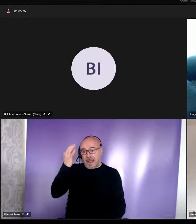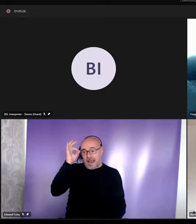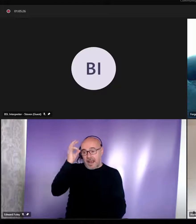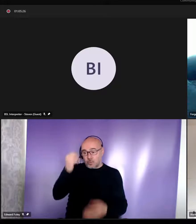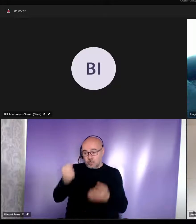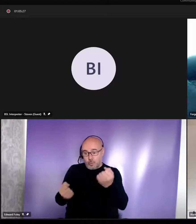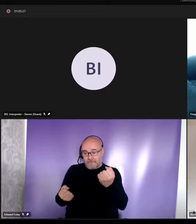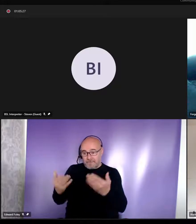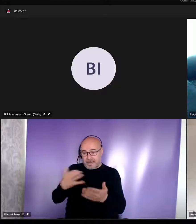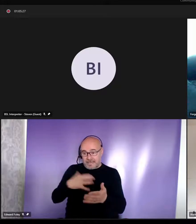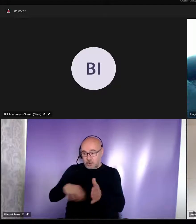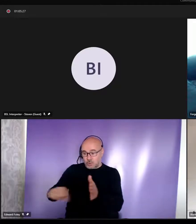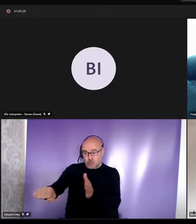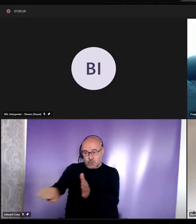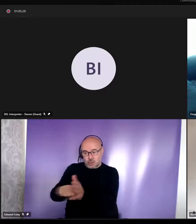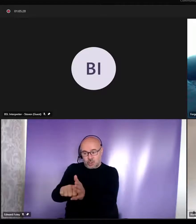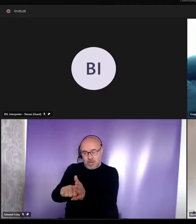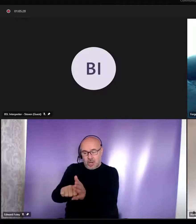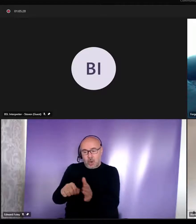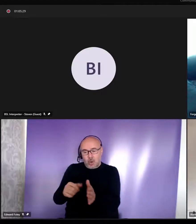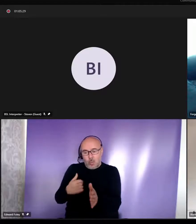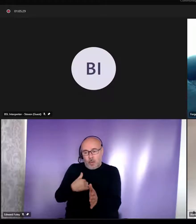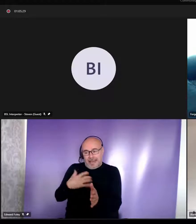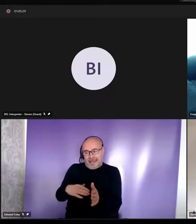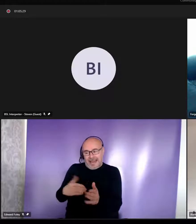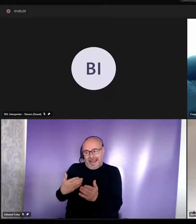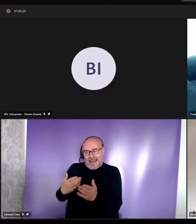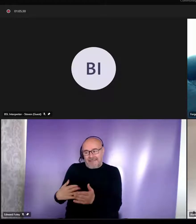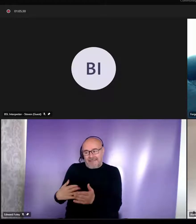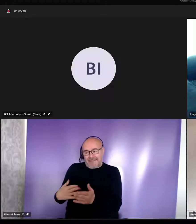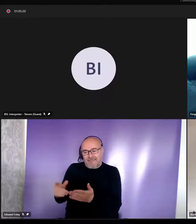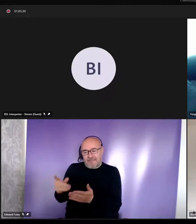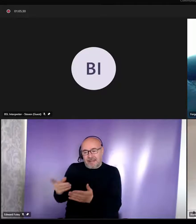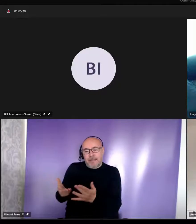perhaps Councillor McClyman used a kind of good word in there, that kind of